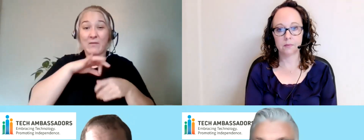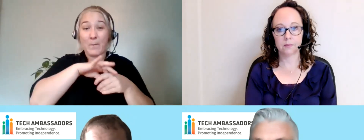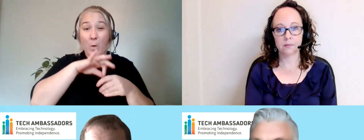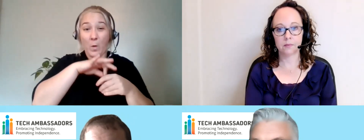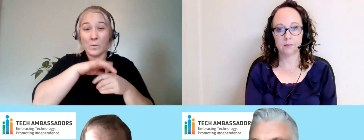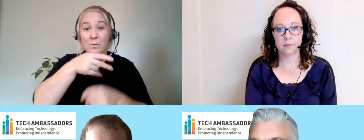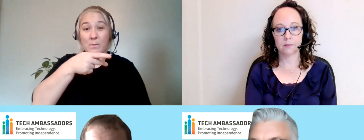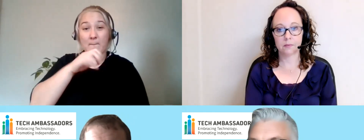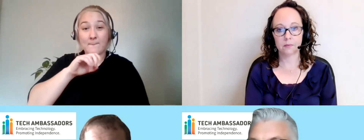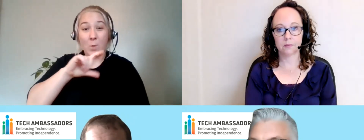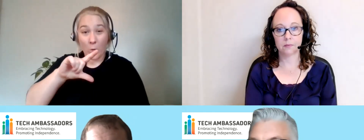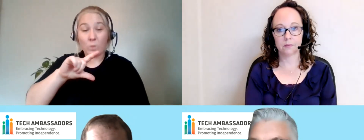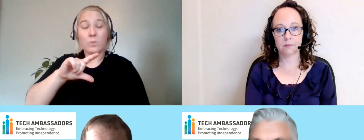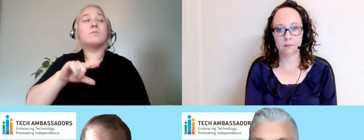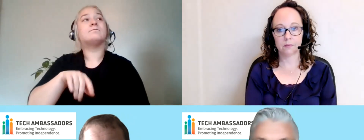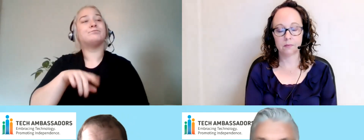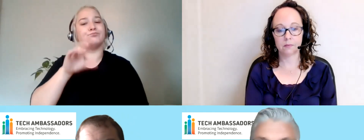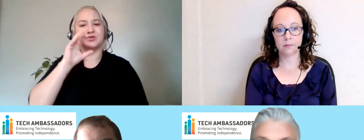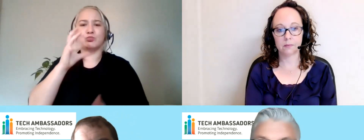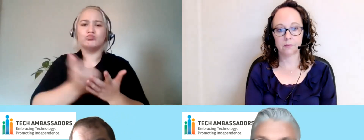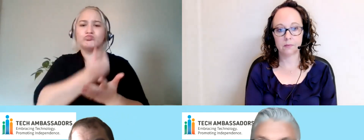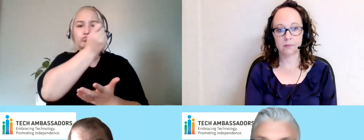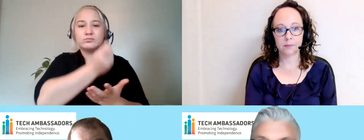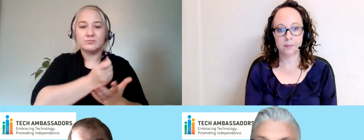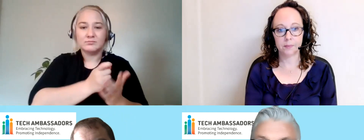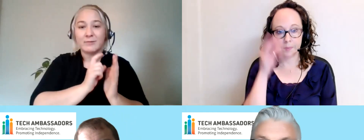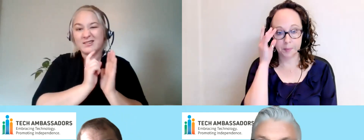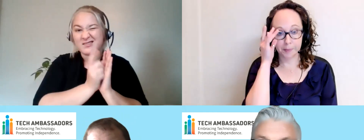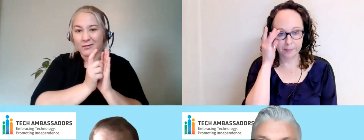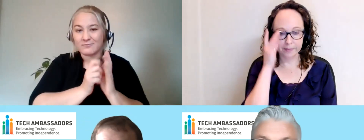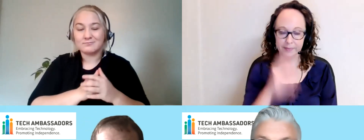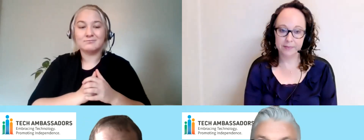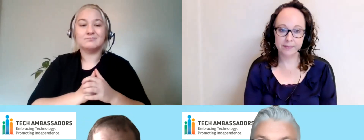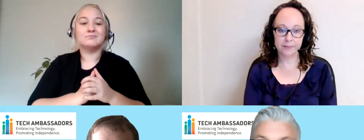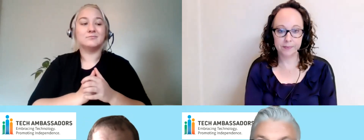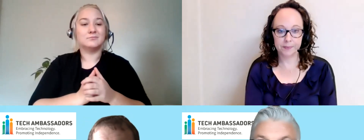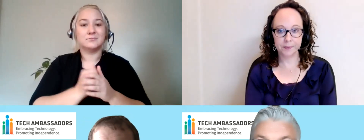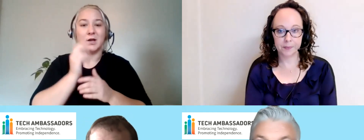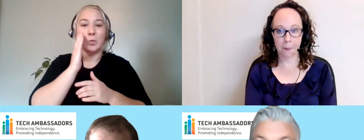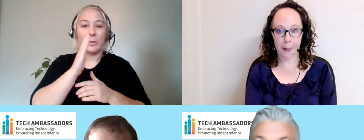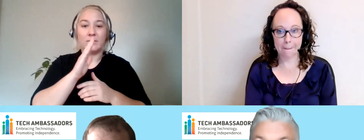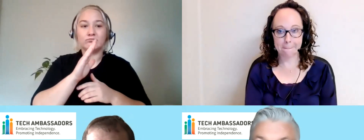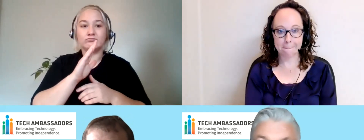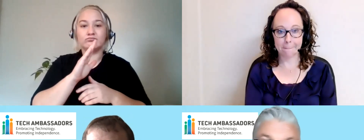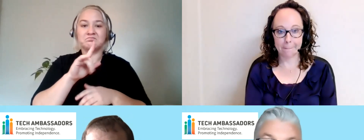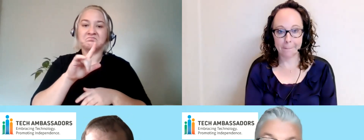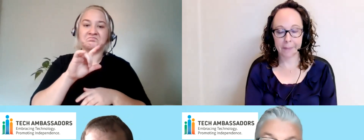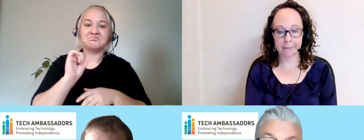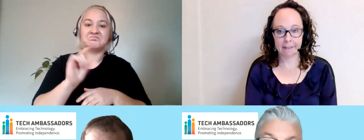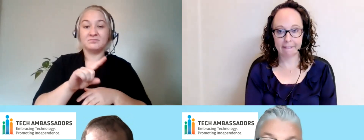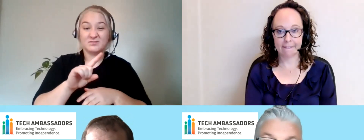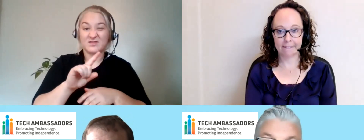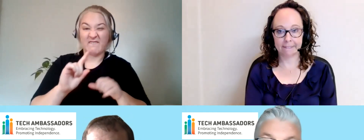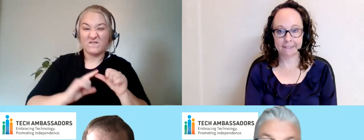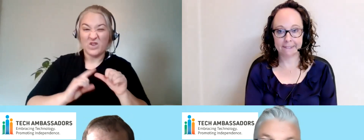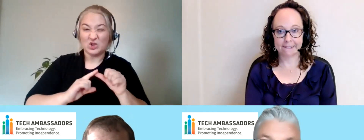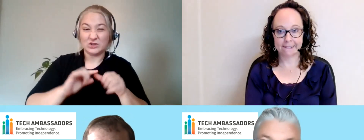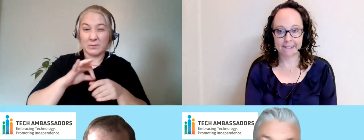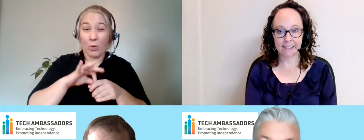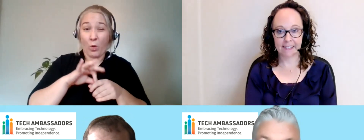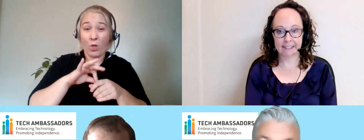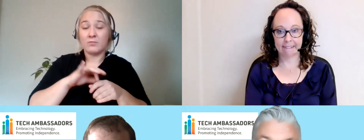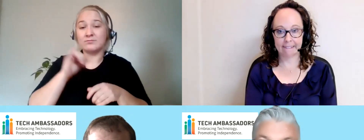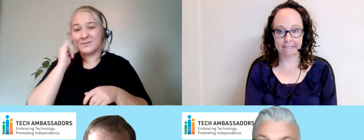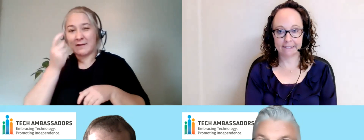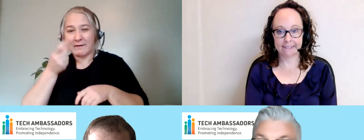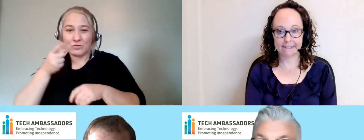take a second, and we'll run through our first poll. If you've been to other events